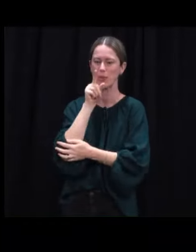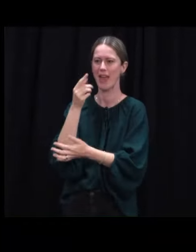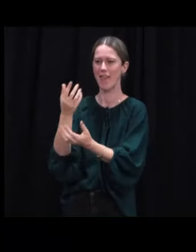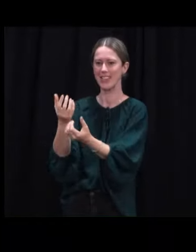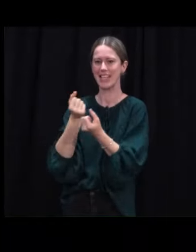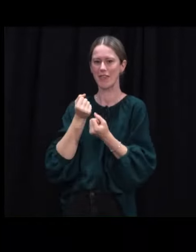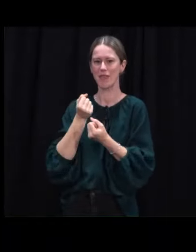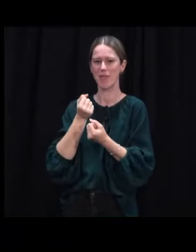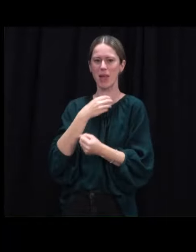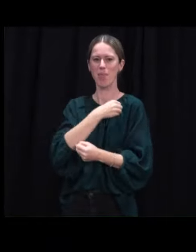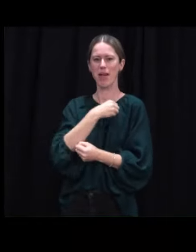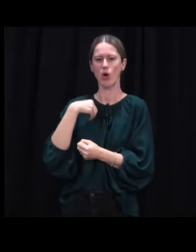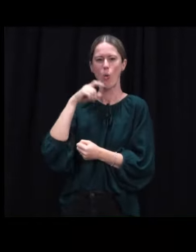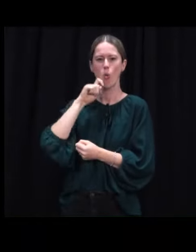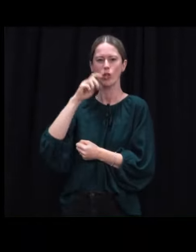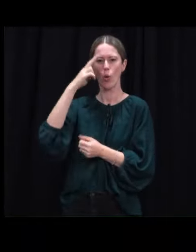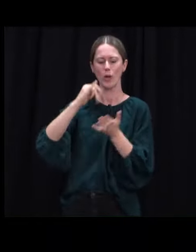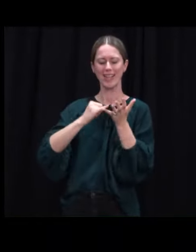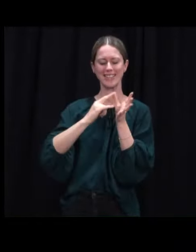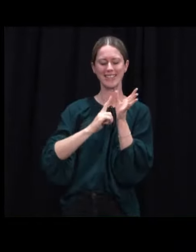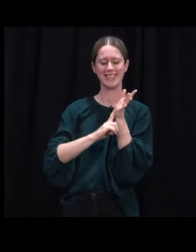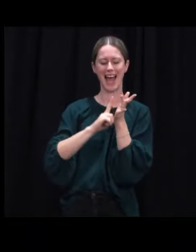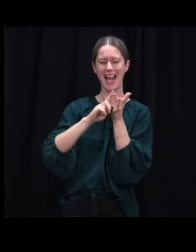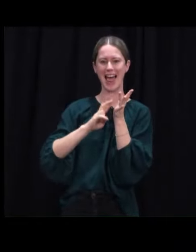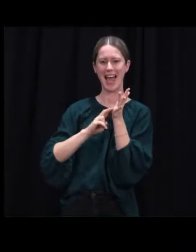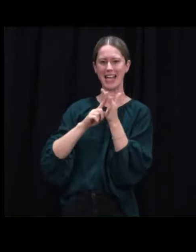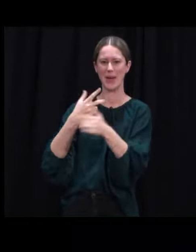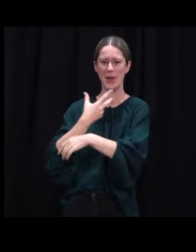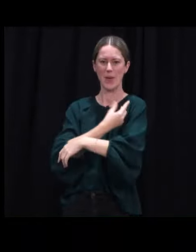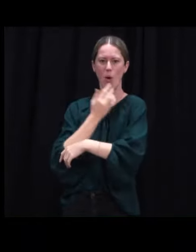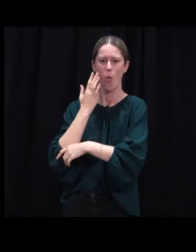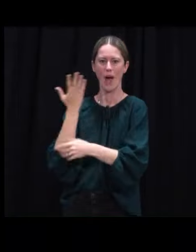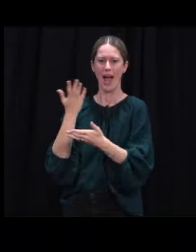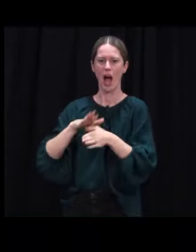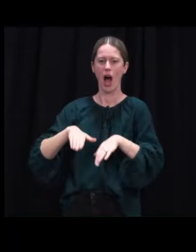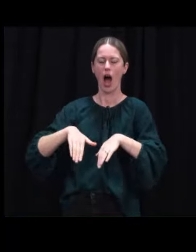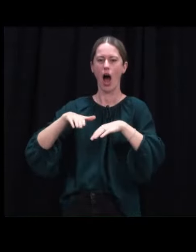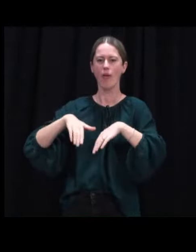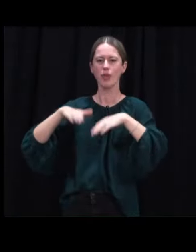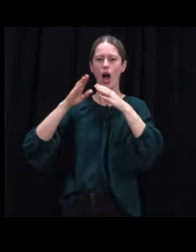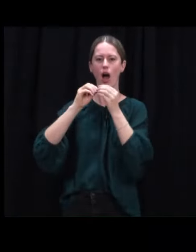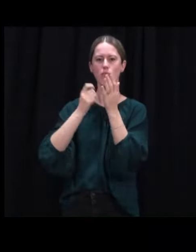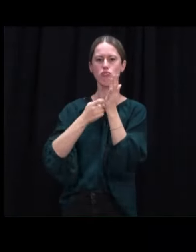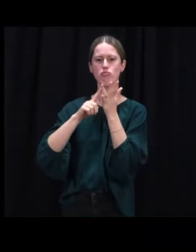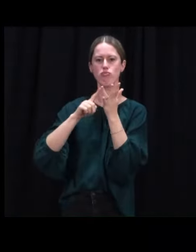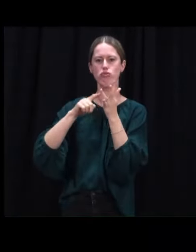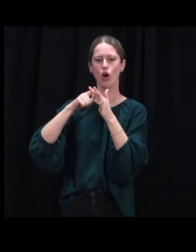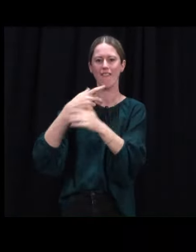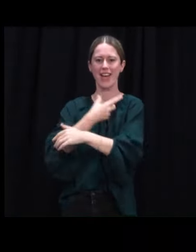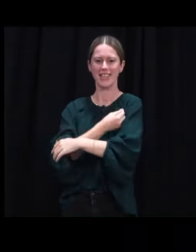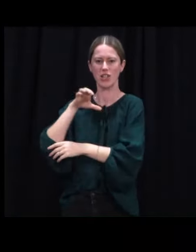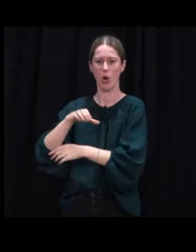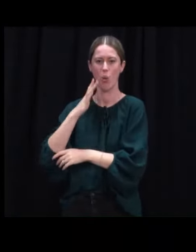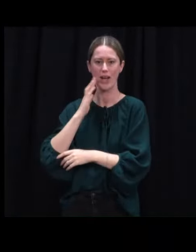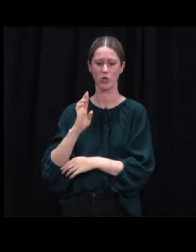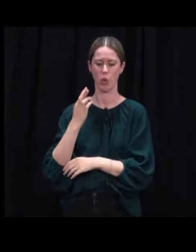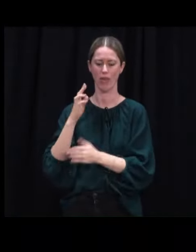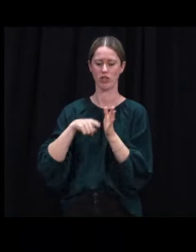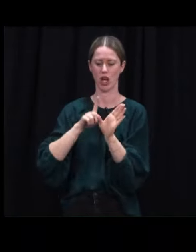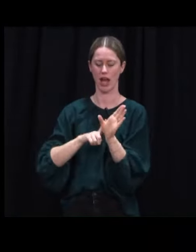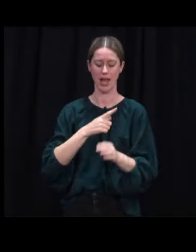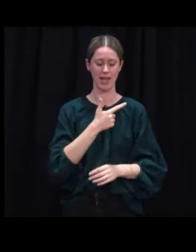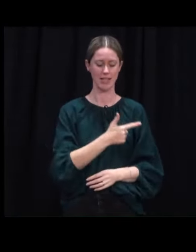Pfizer vaccine at the Highbrook vaccination site. This occurred on the 12th of July, and there were